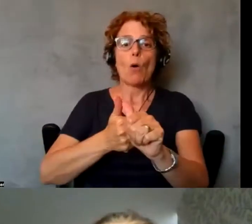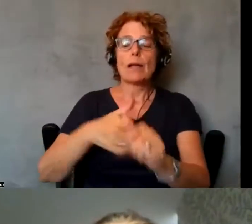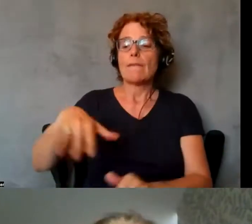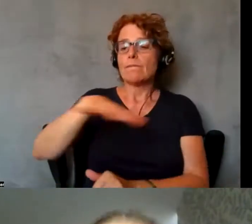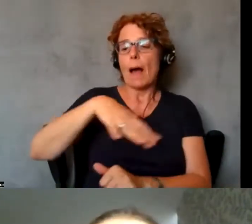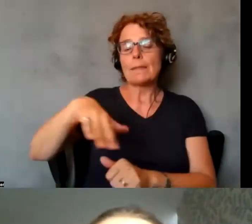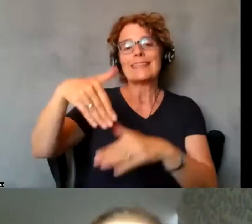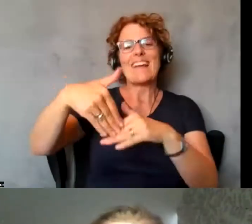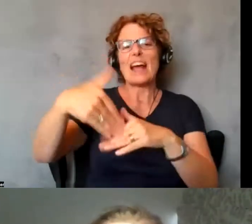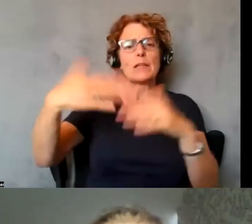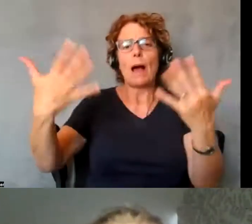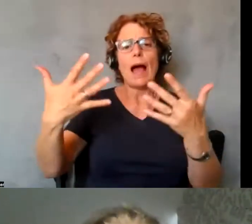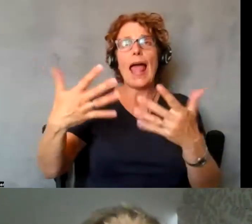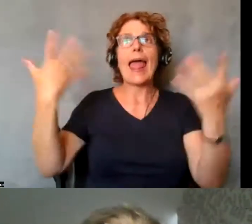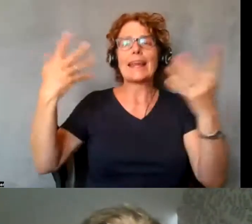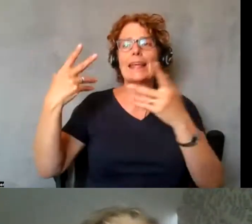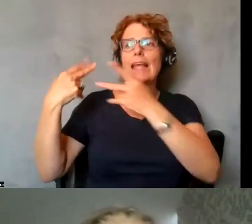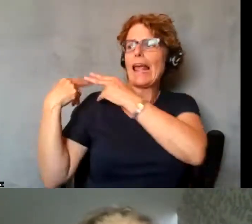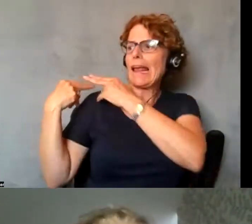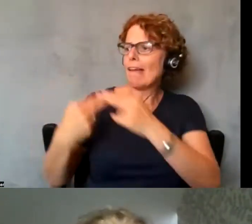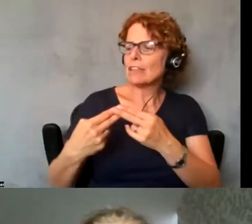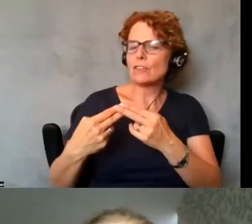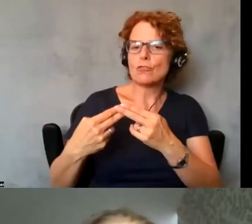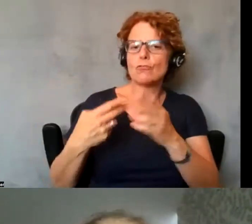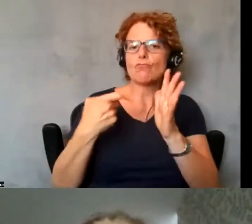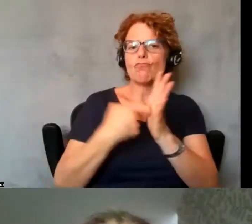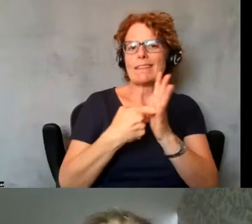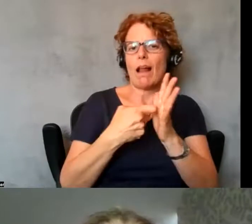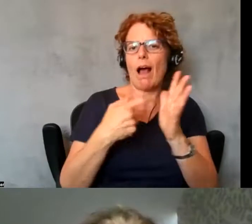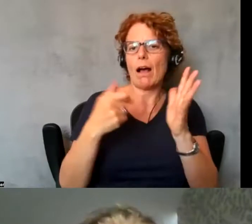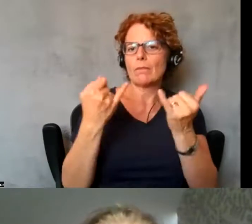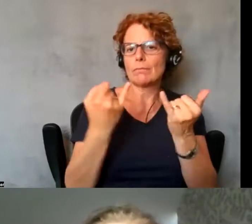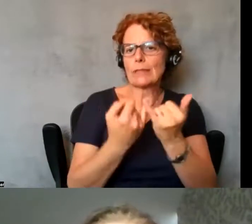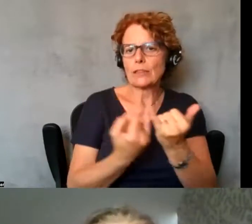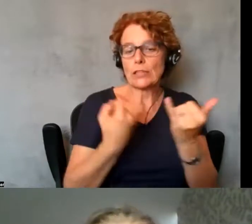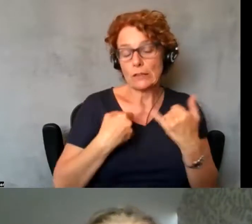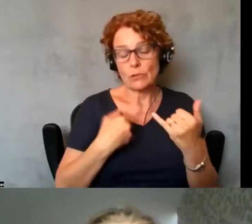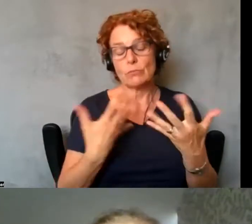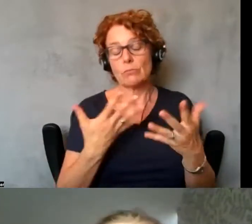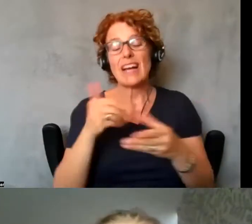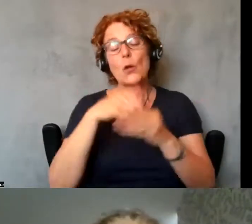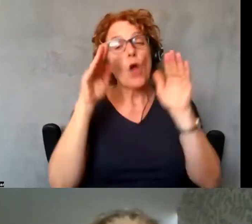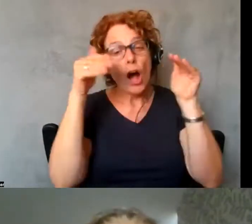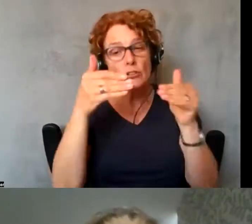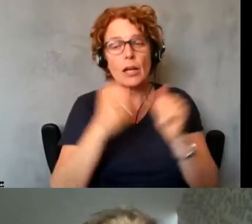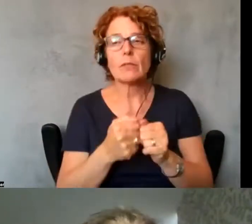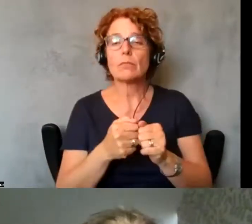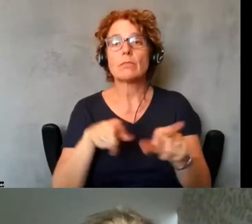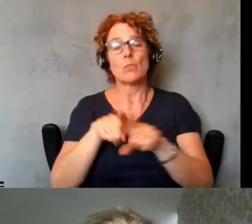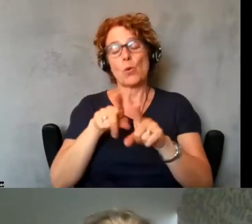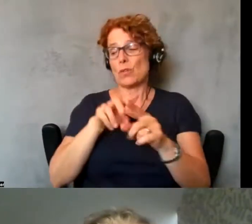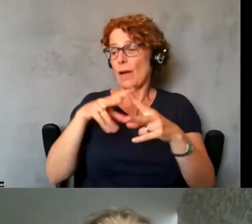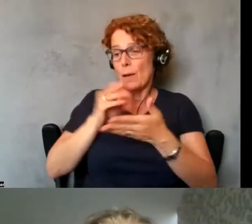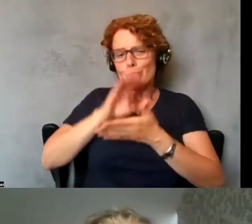affected by any inherited retinal condition, including Usher families, as well as funding research on these